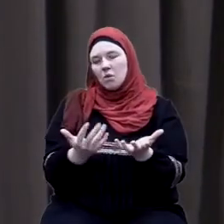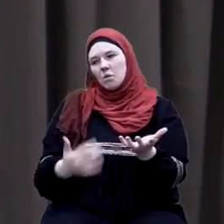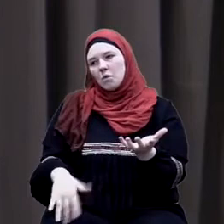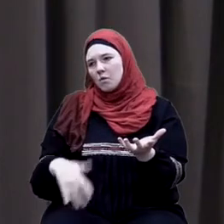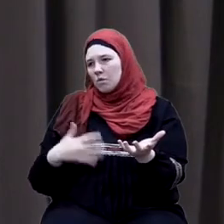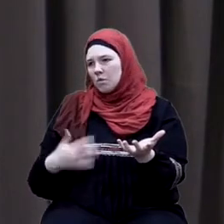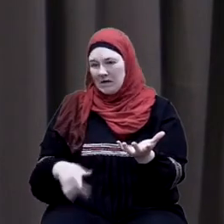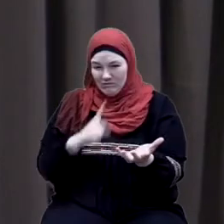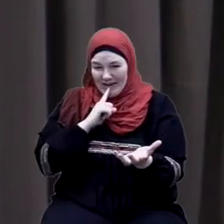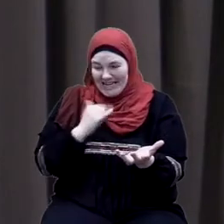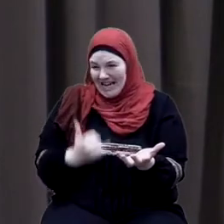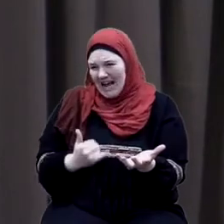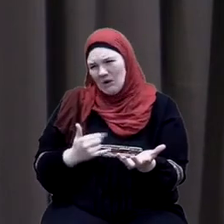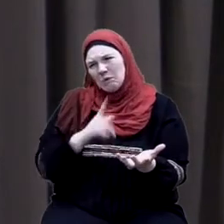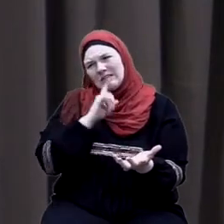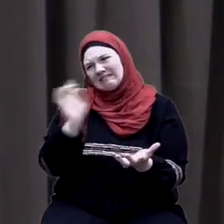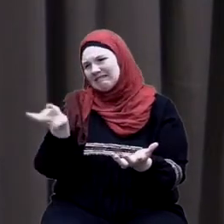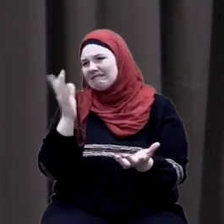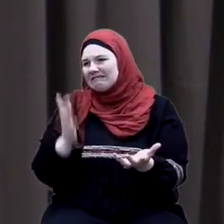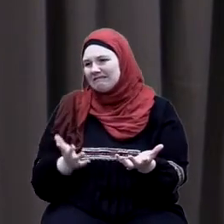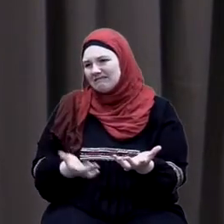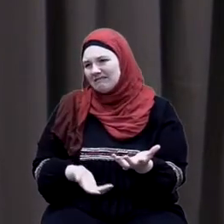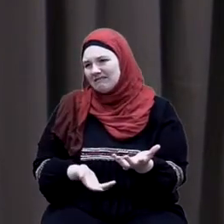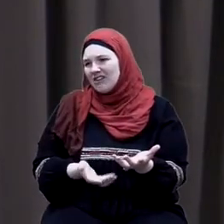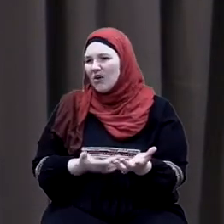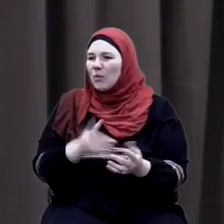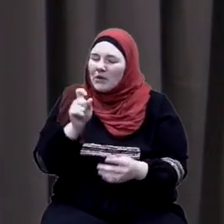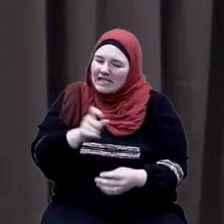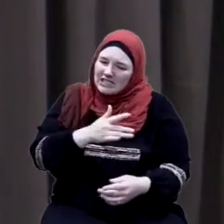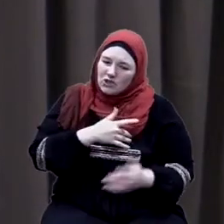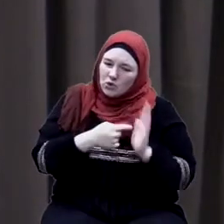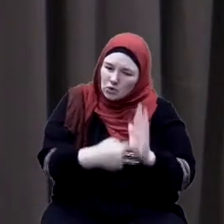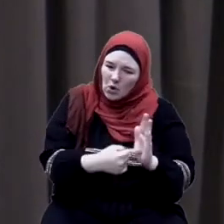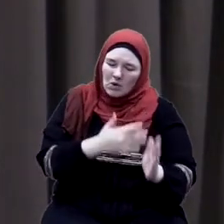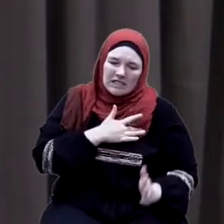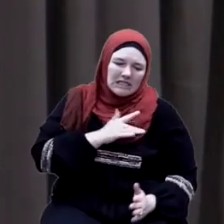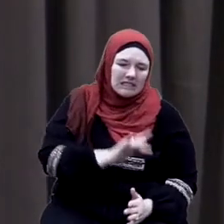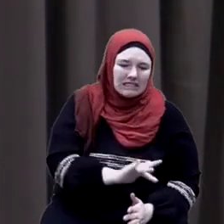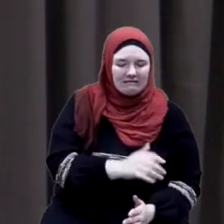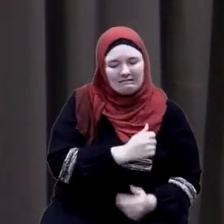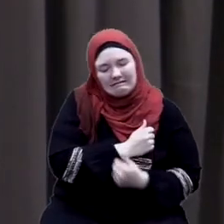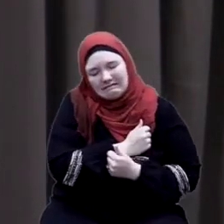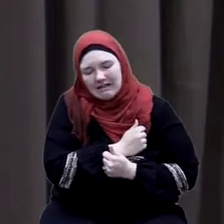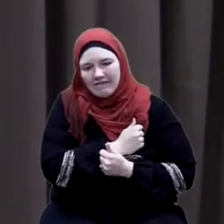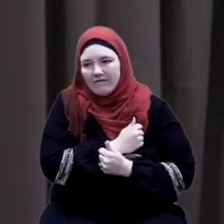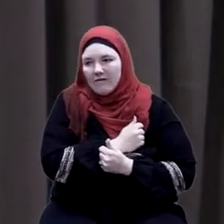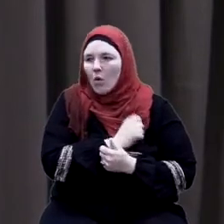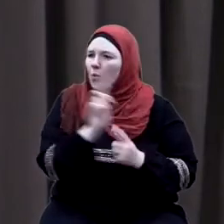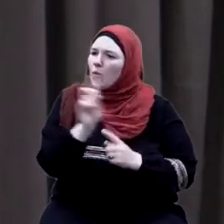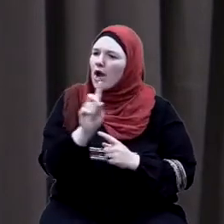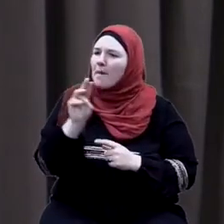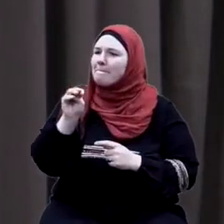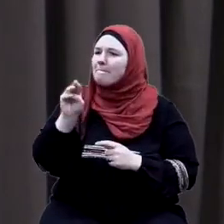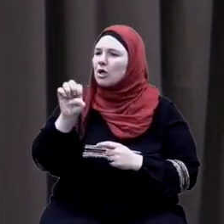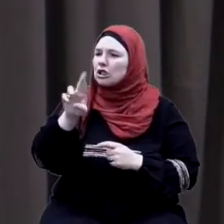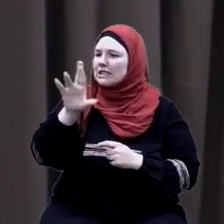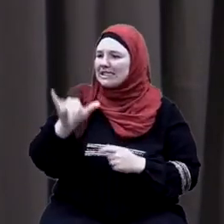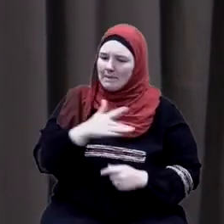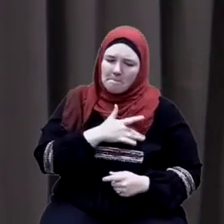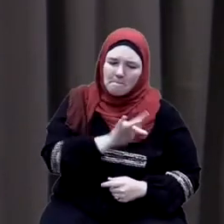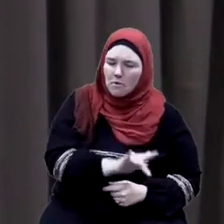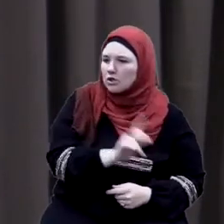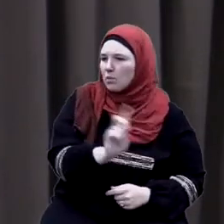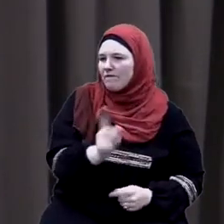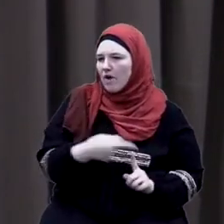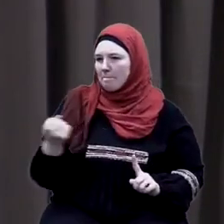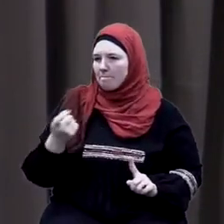need for mercy. Where do they get this mercy if not from us? And Allah told the Prophet himself,